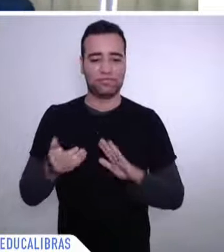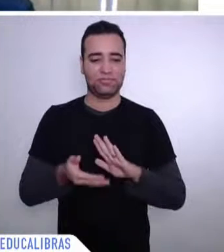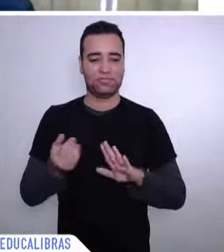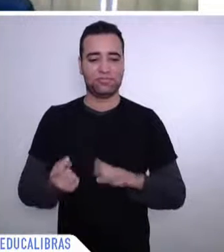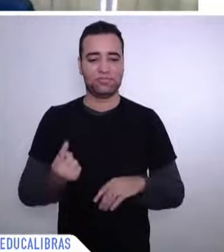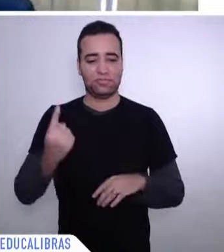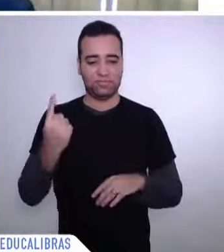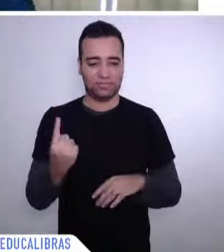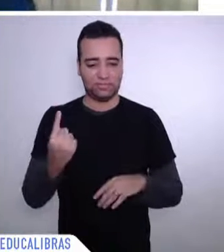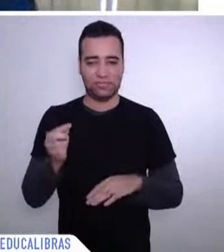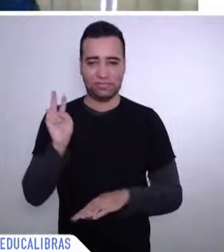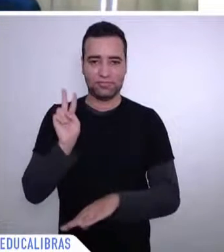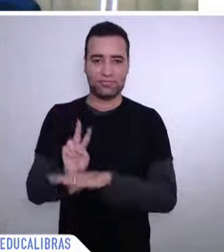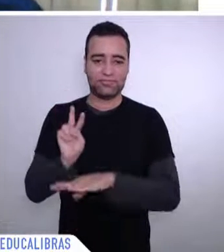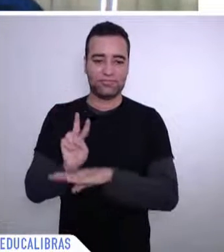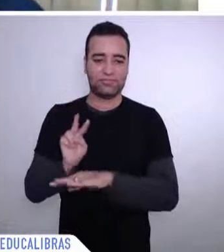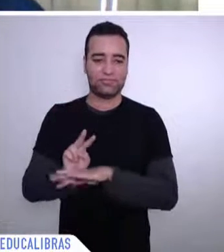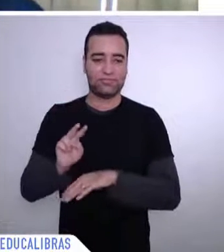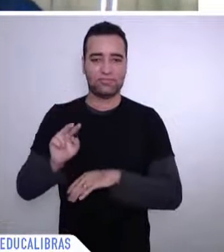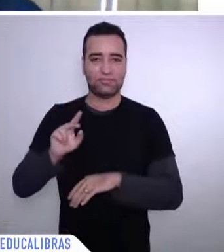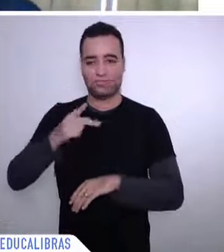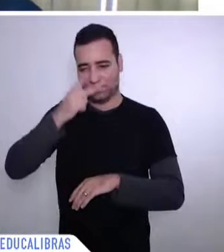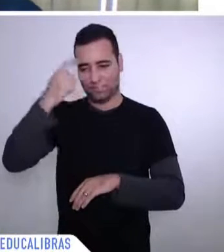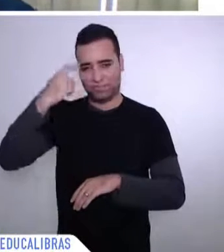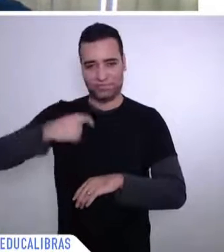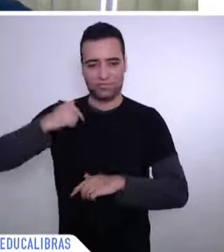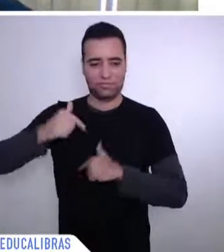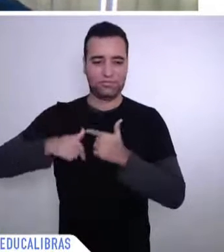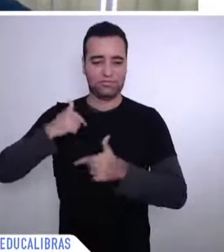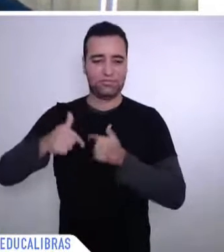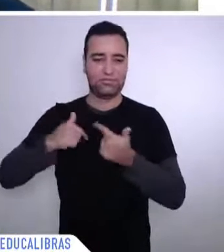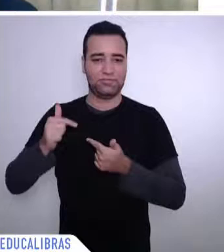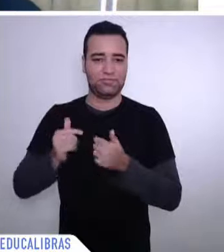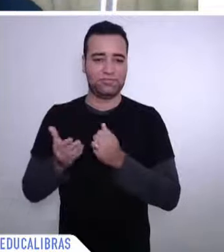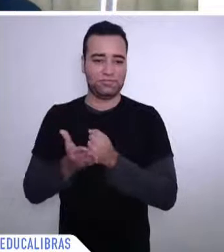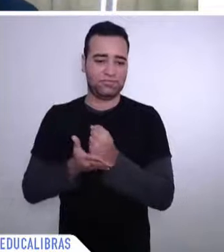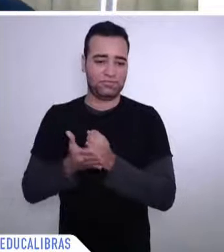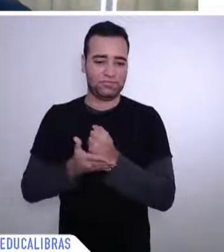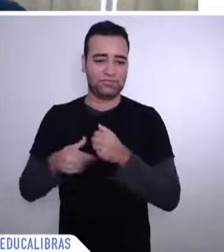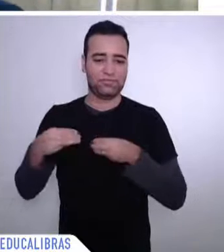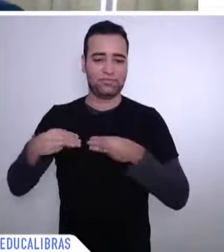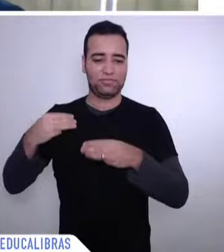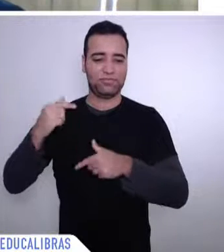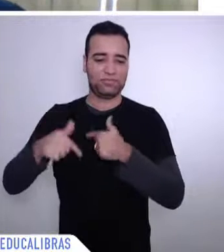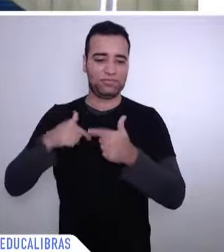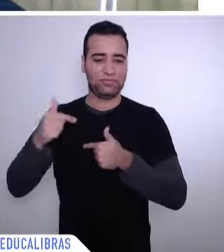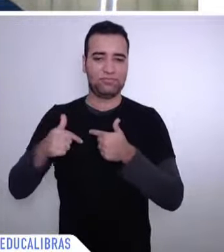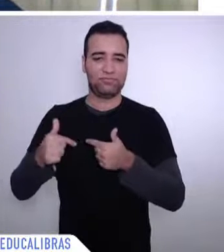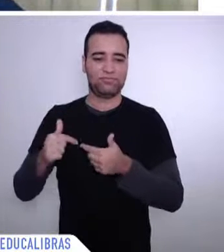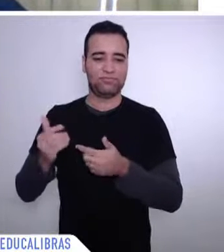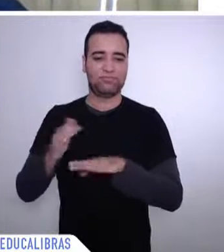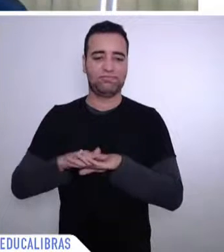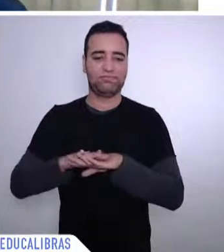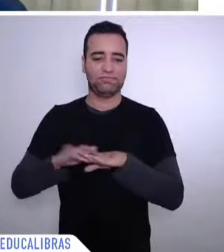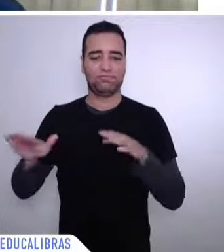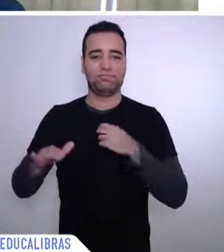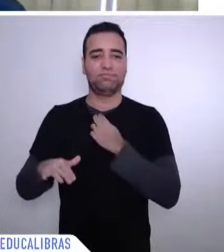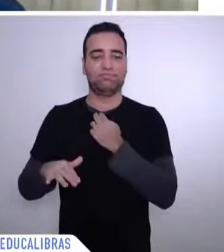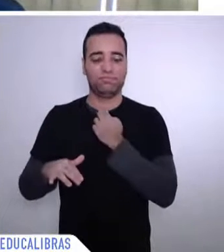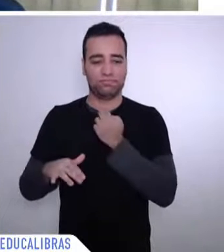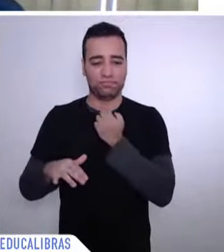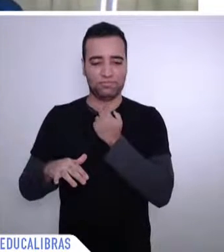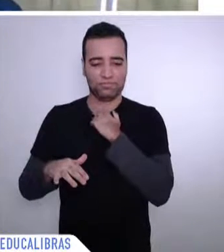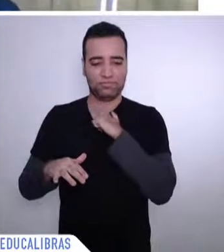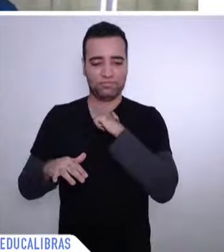is defending the boss. The basic principle is within the Ministry of Work.